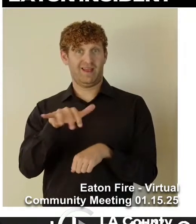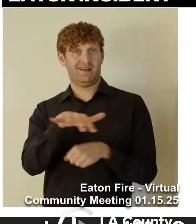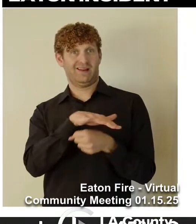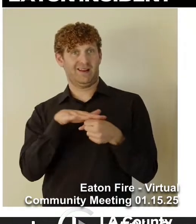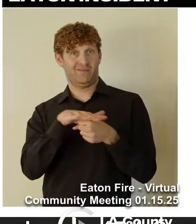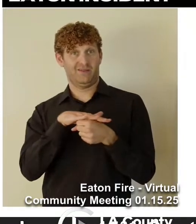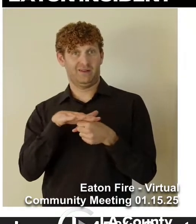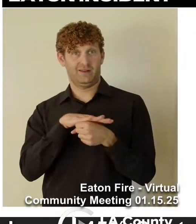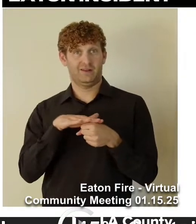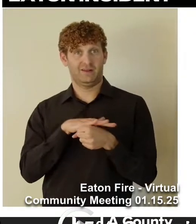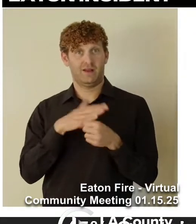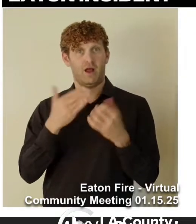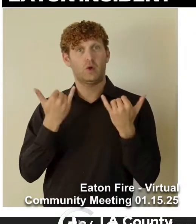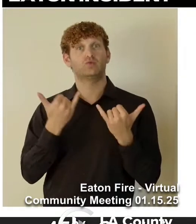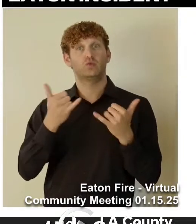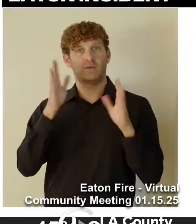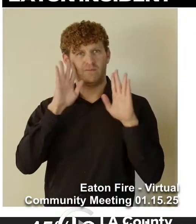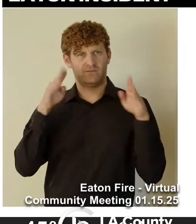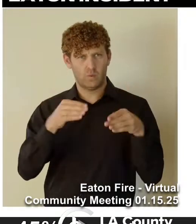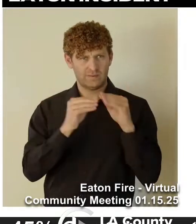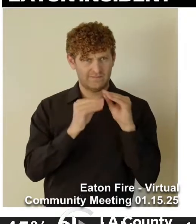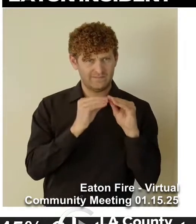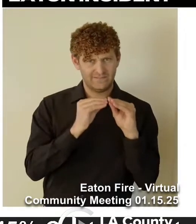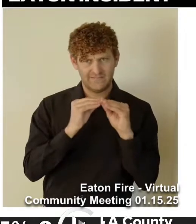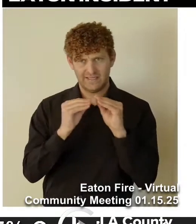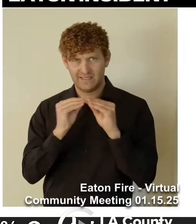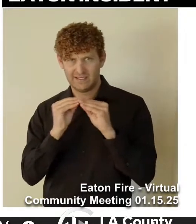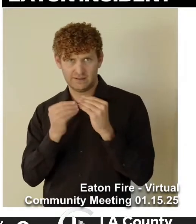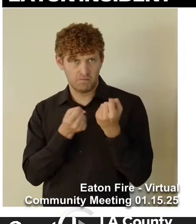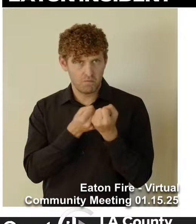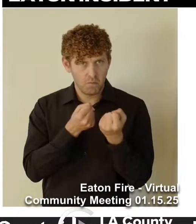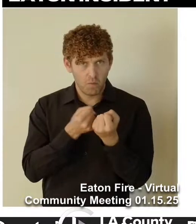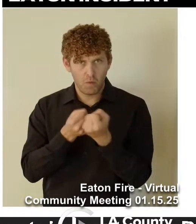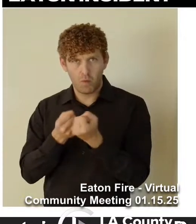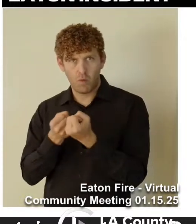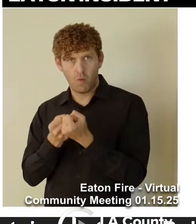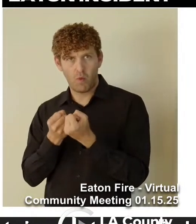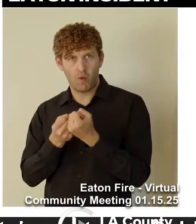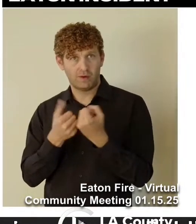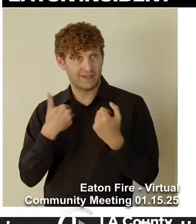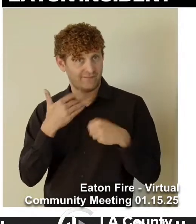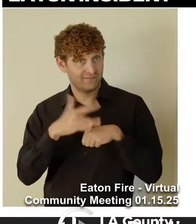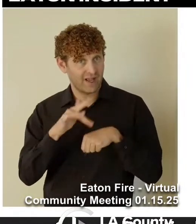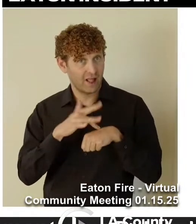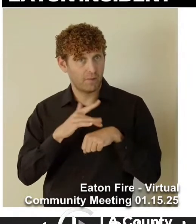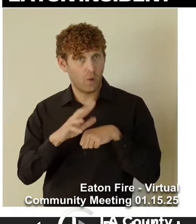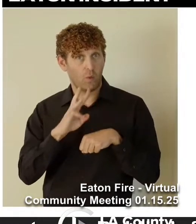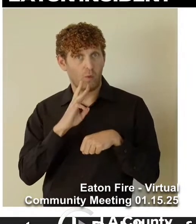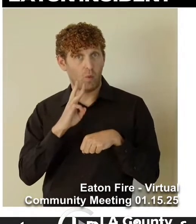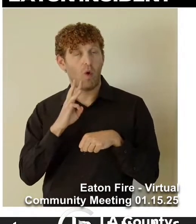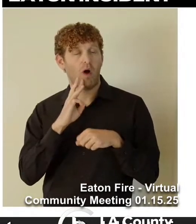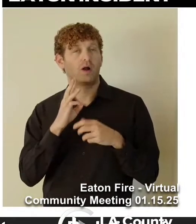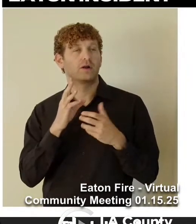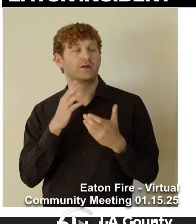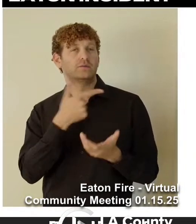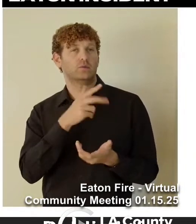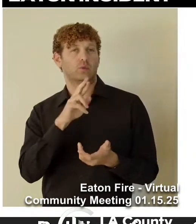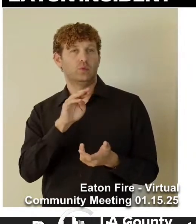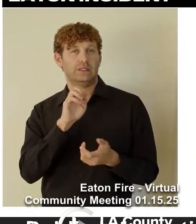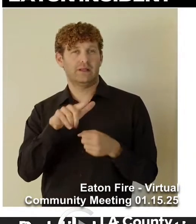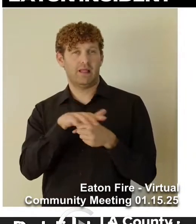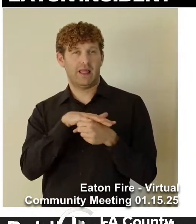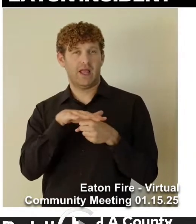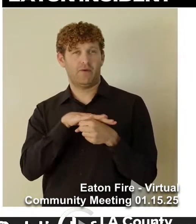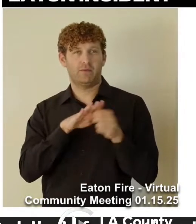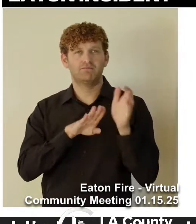on immediate fixes to support near-term water availability for the retail agencies. They are also developing